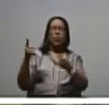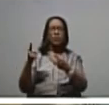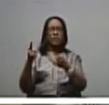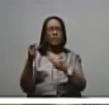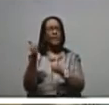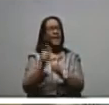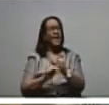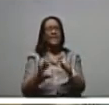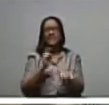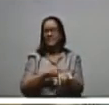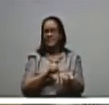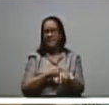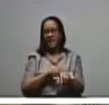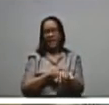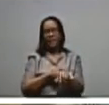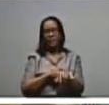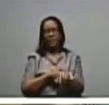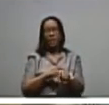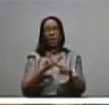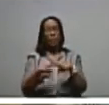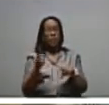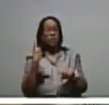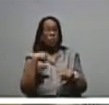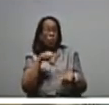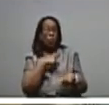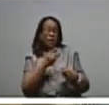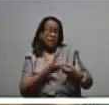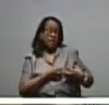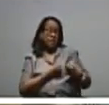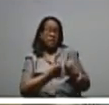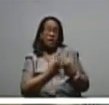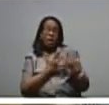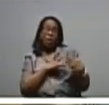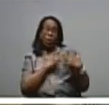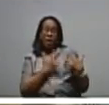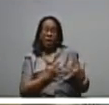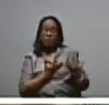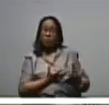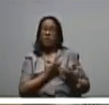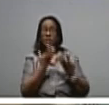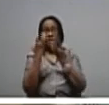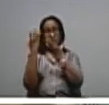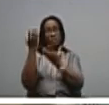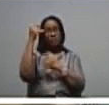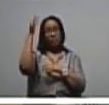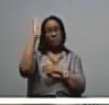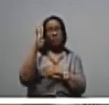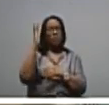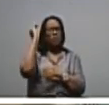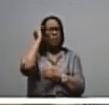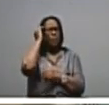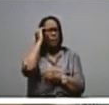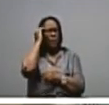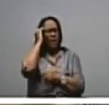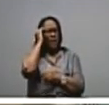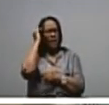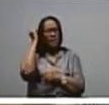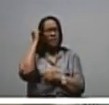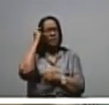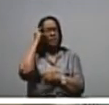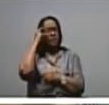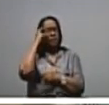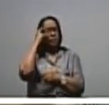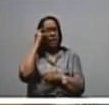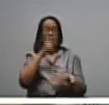everything of our heart. To have the mind of Christ, to have the heart of